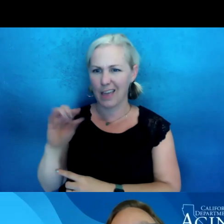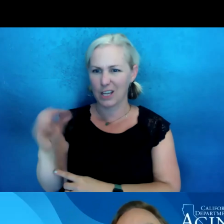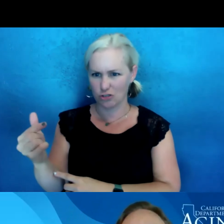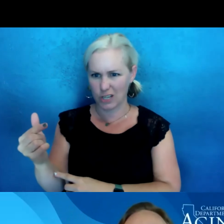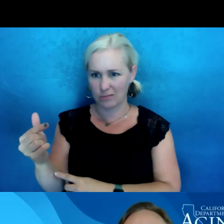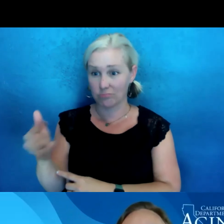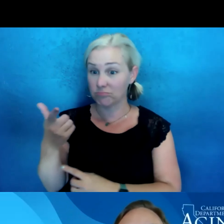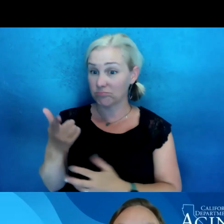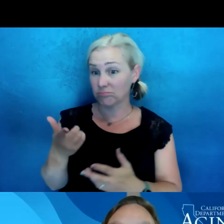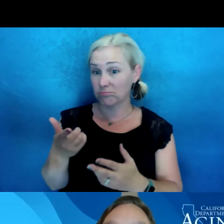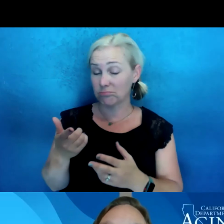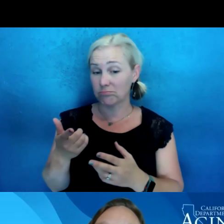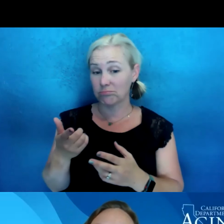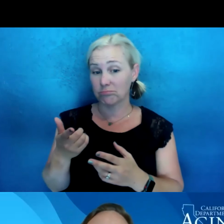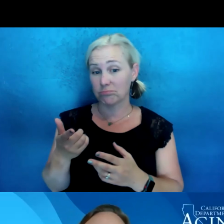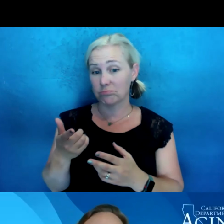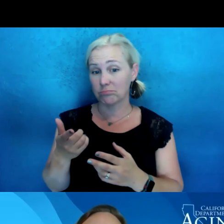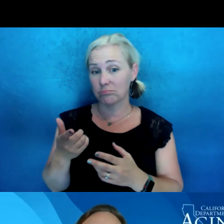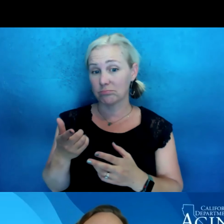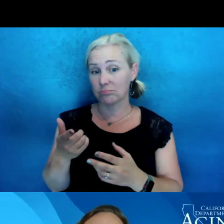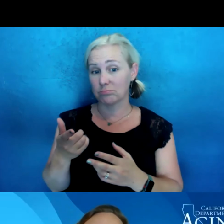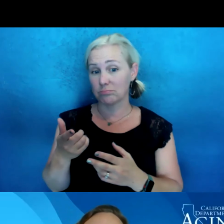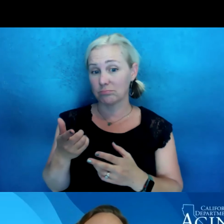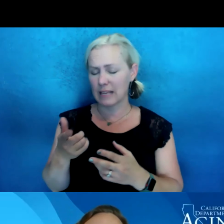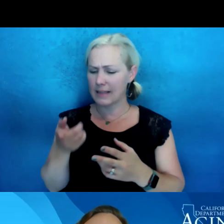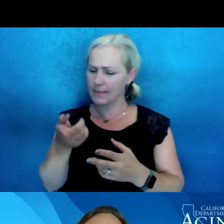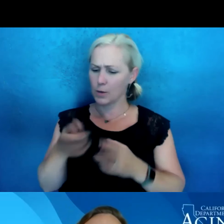partnership with USC, looking at what is